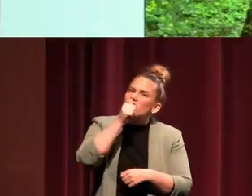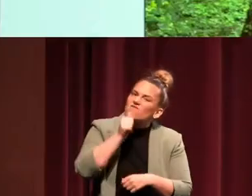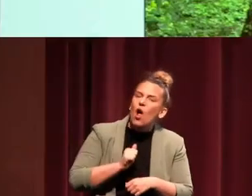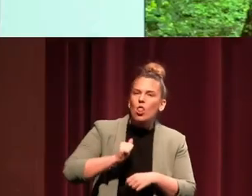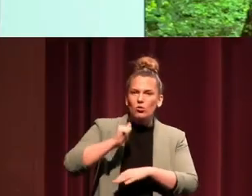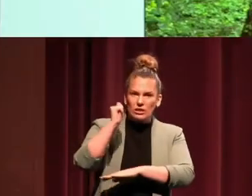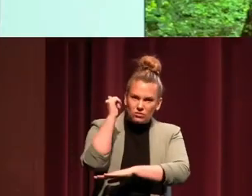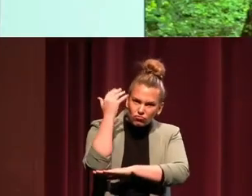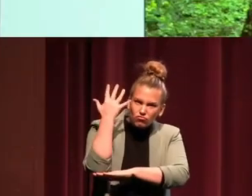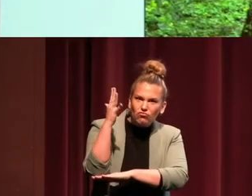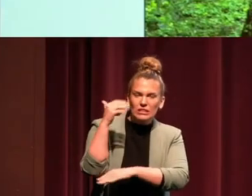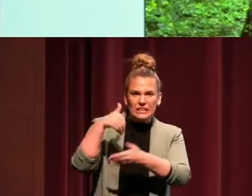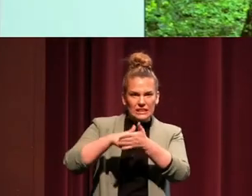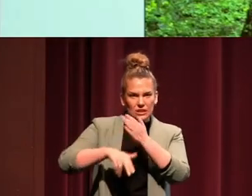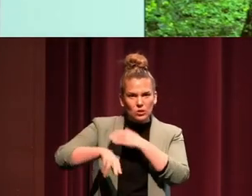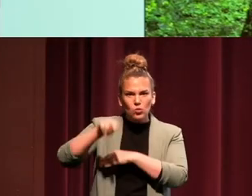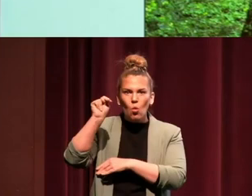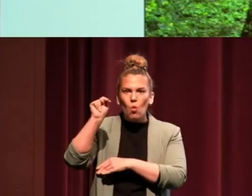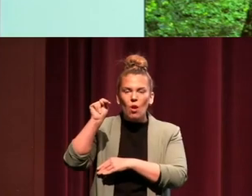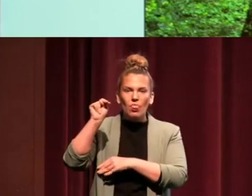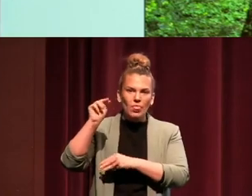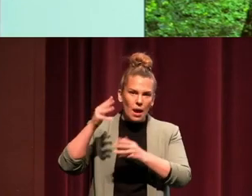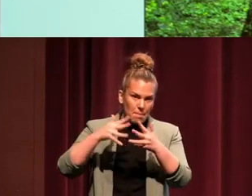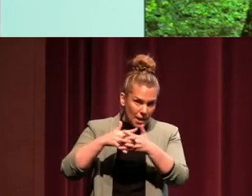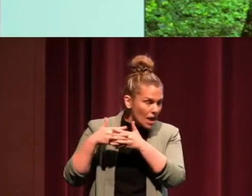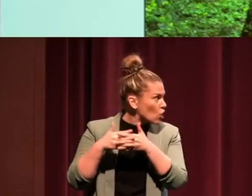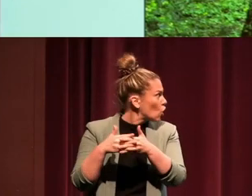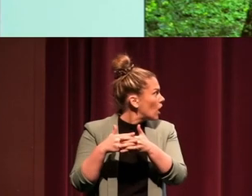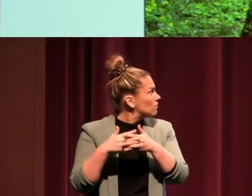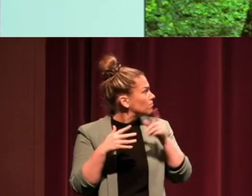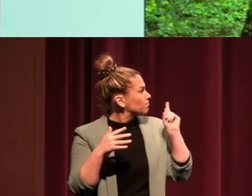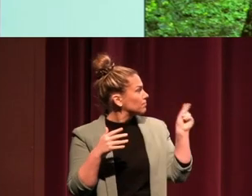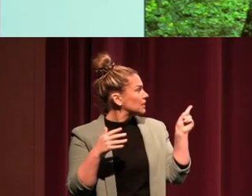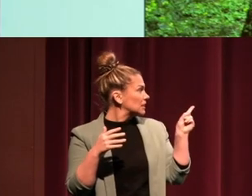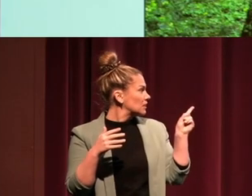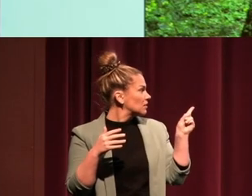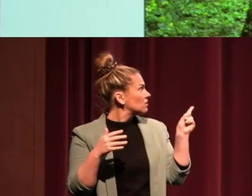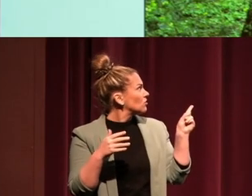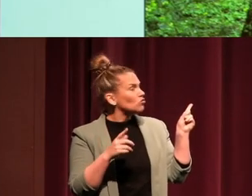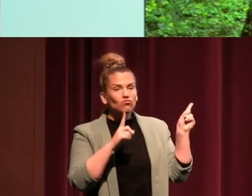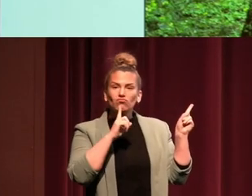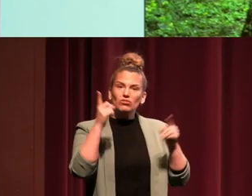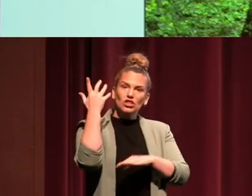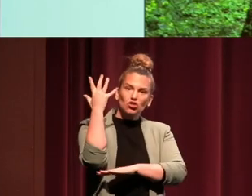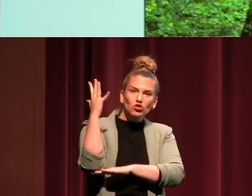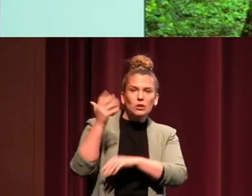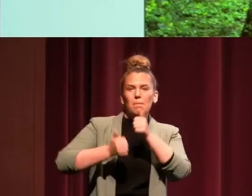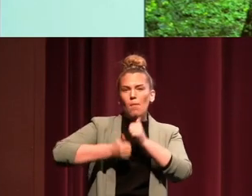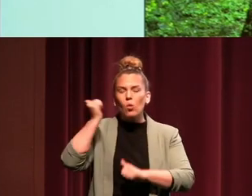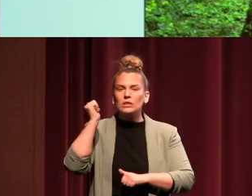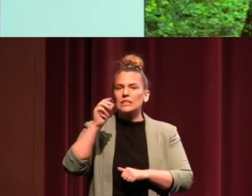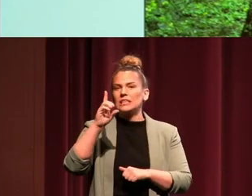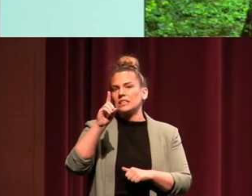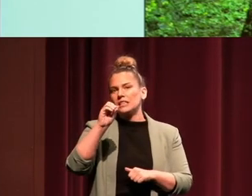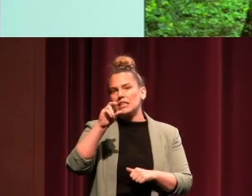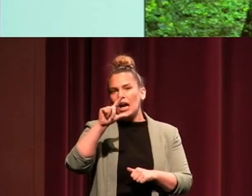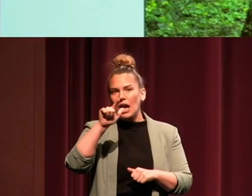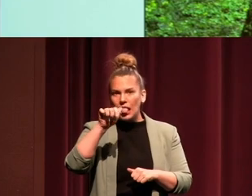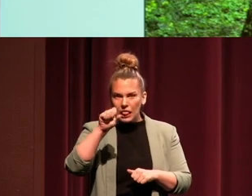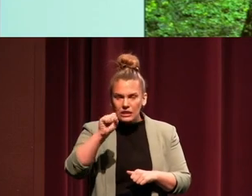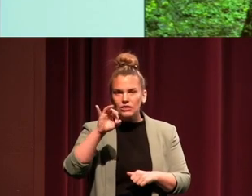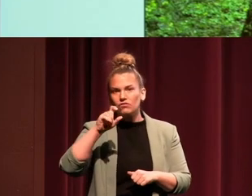North America. Here's a moist mix conifer stand composed of western larch, Douglas fir, and some grand